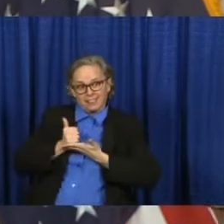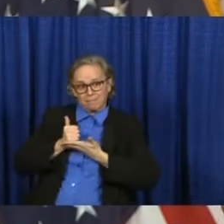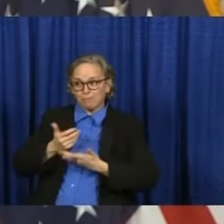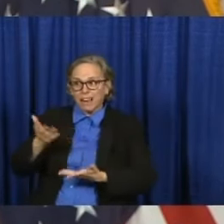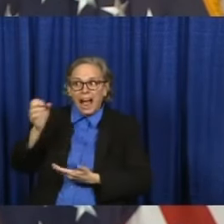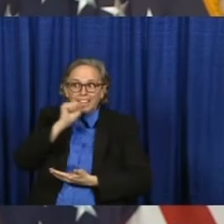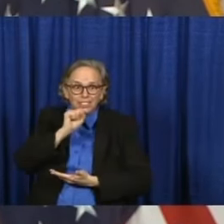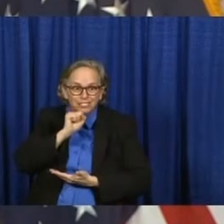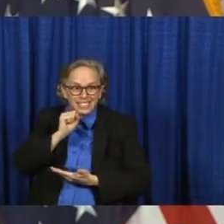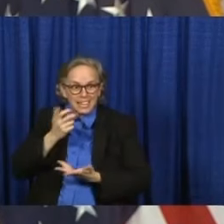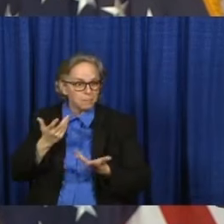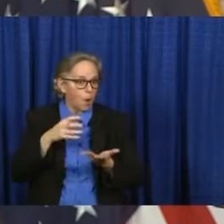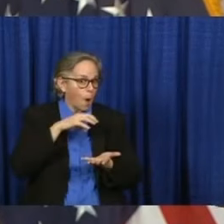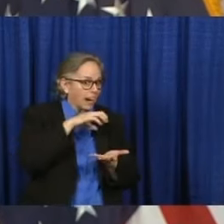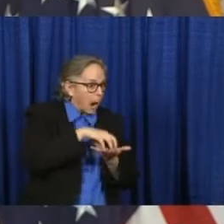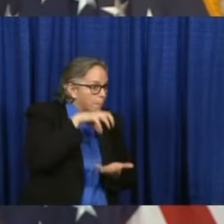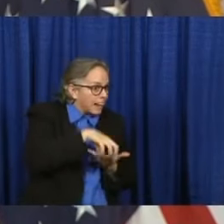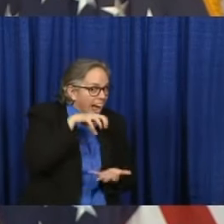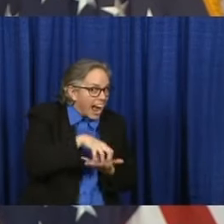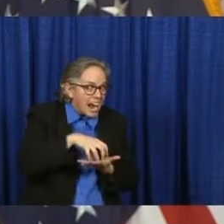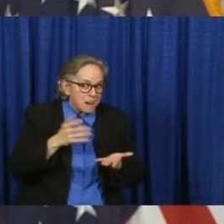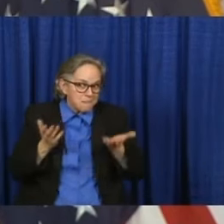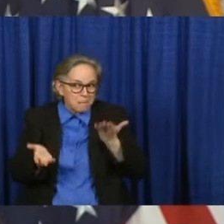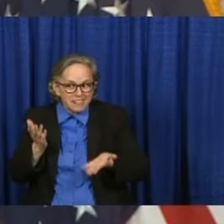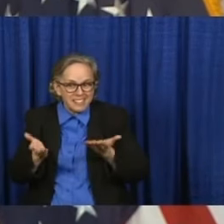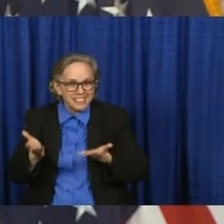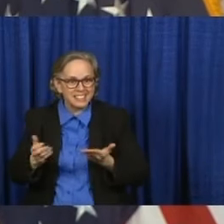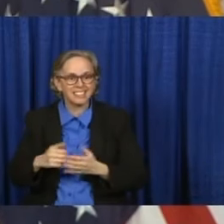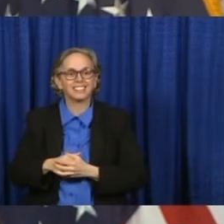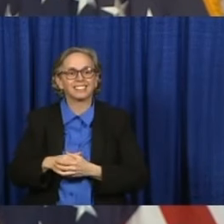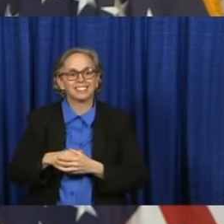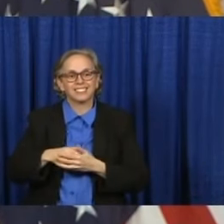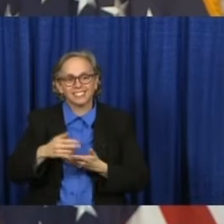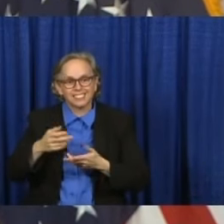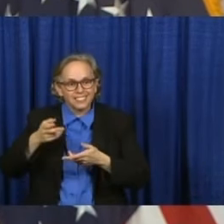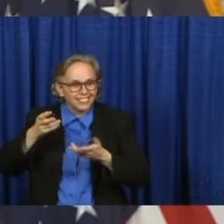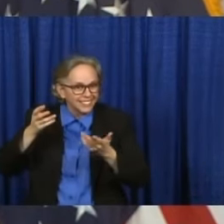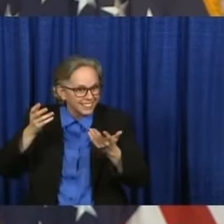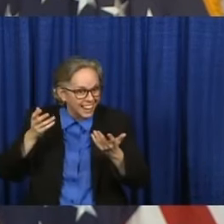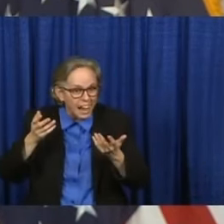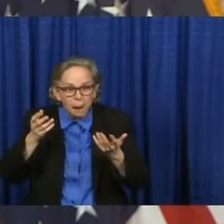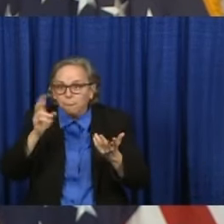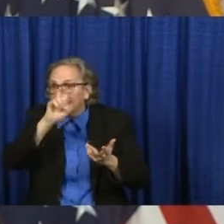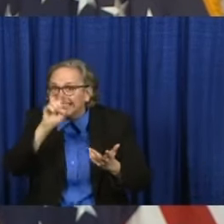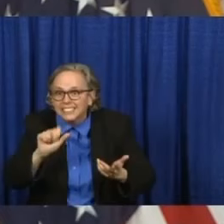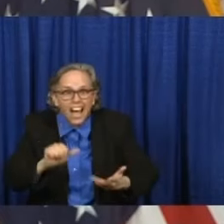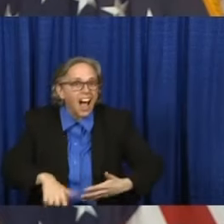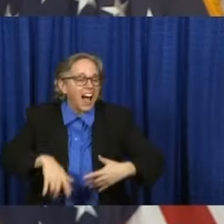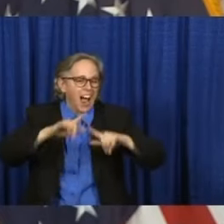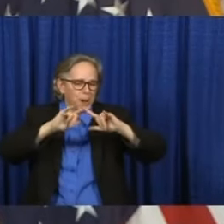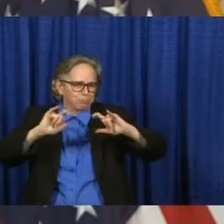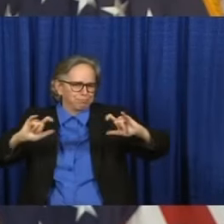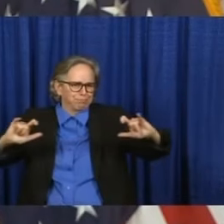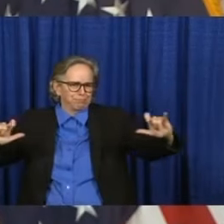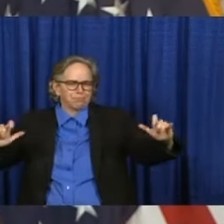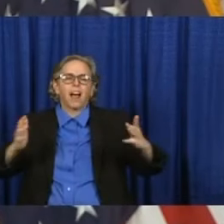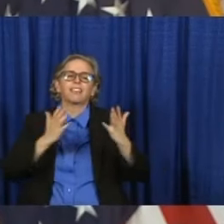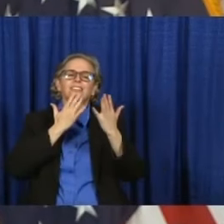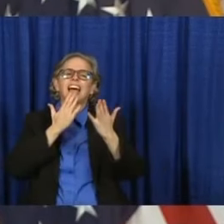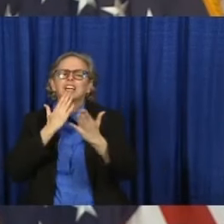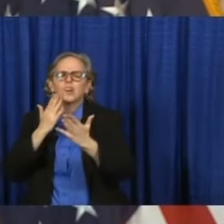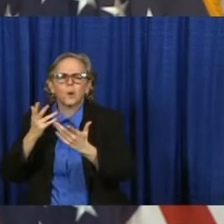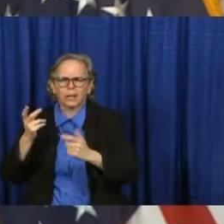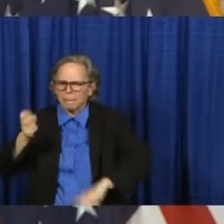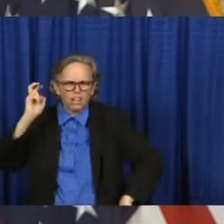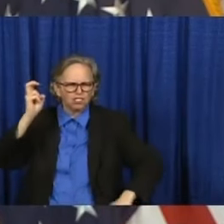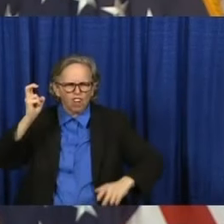mini cupcakes, sushi, and pizza. Thank you for helping us help others. Keep on trucking Ohio. See you